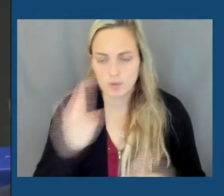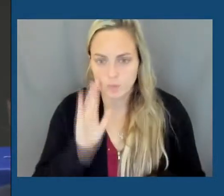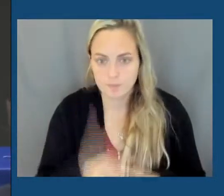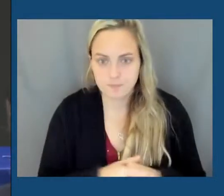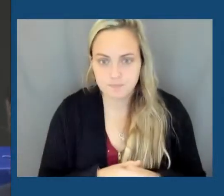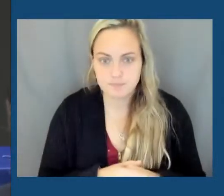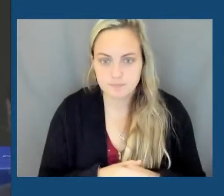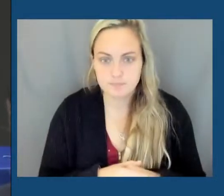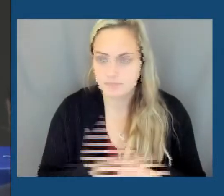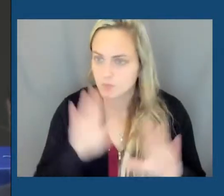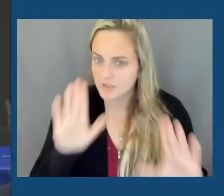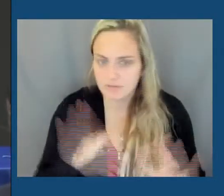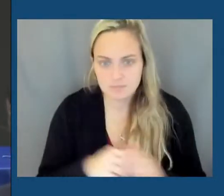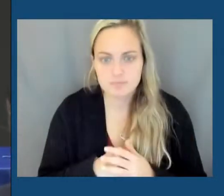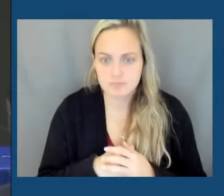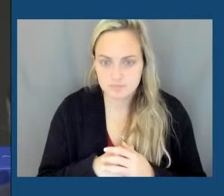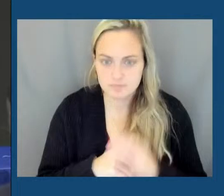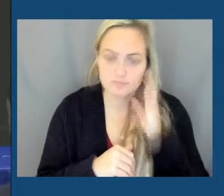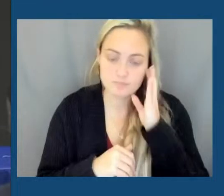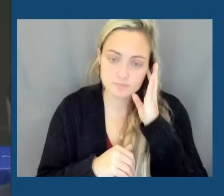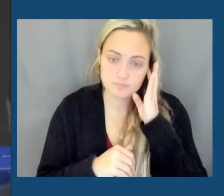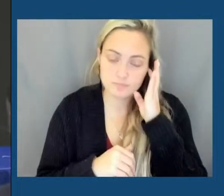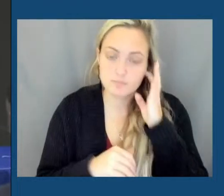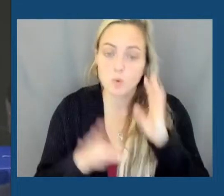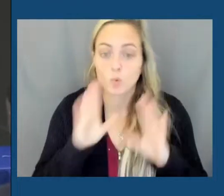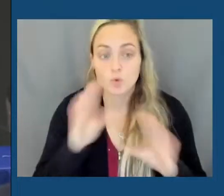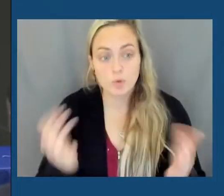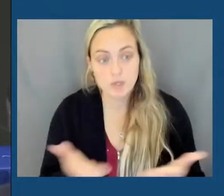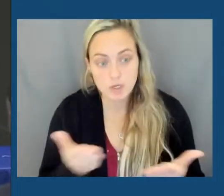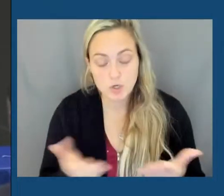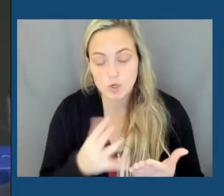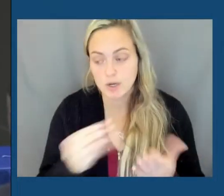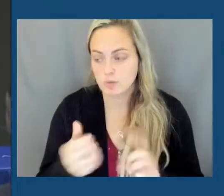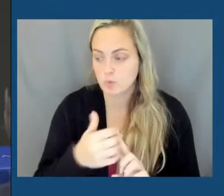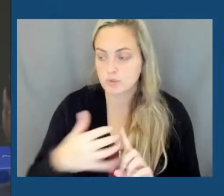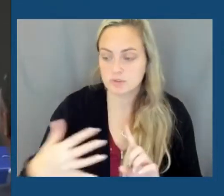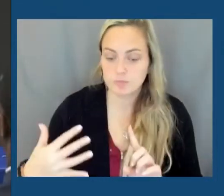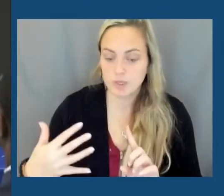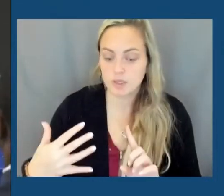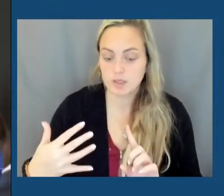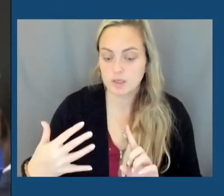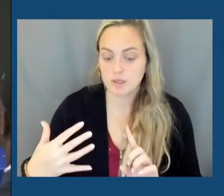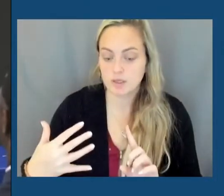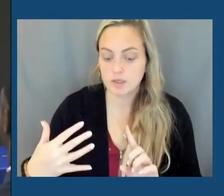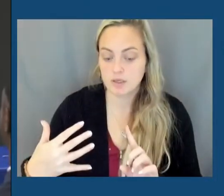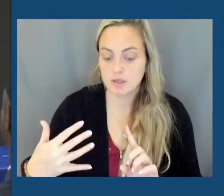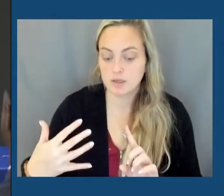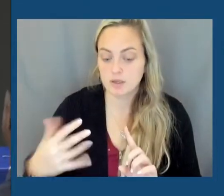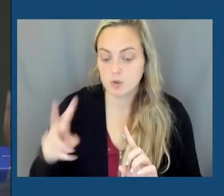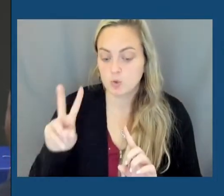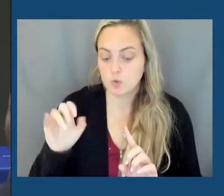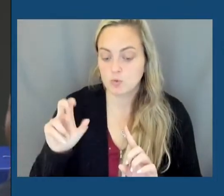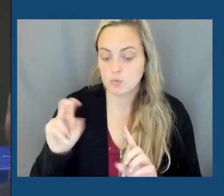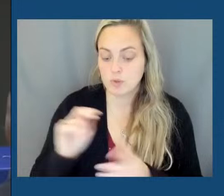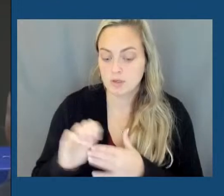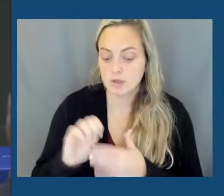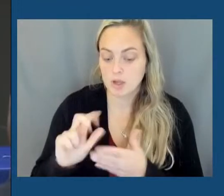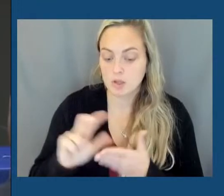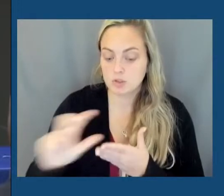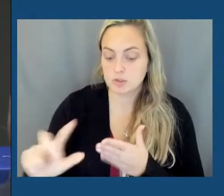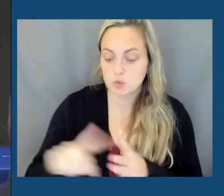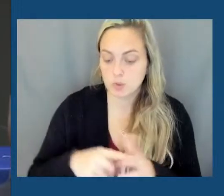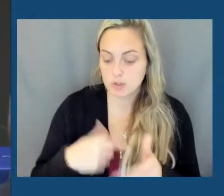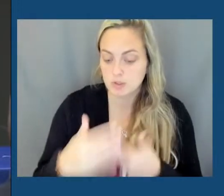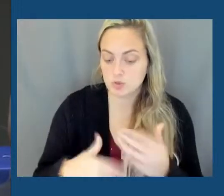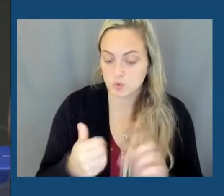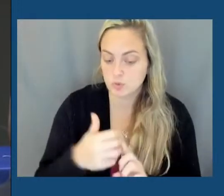It's amazing. And we're going to do it here, and we're going to expand. We're putting almost $2 million into the initiative to